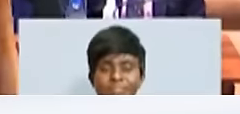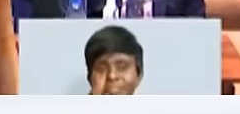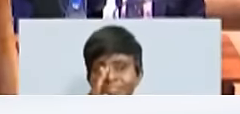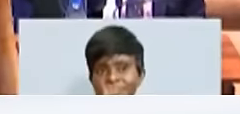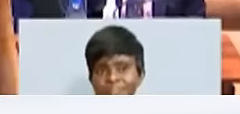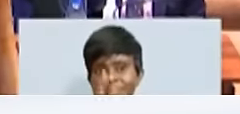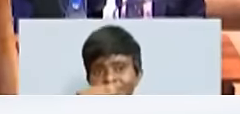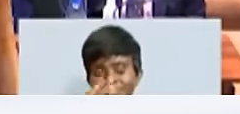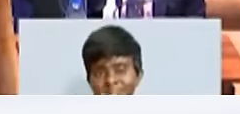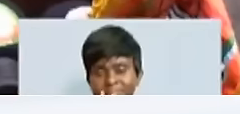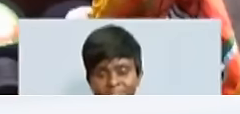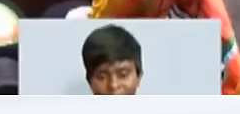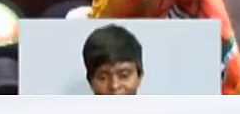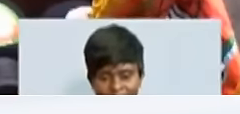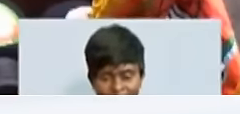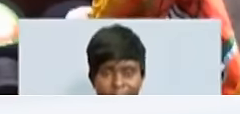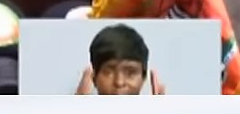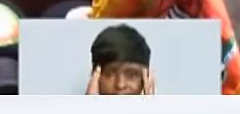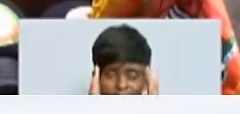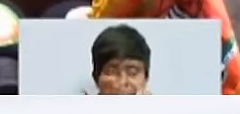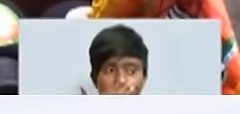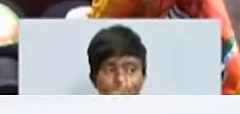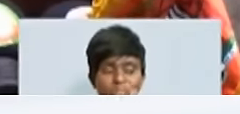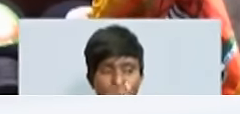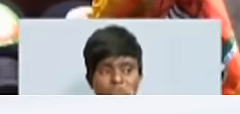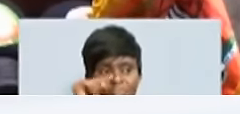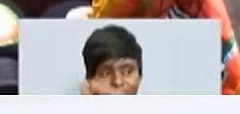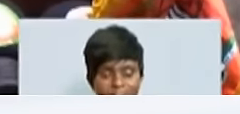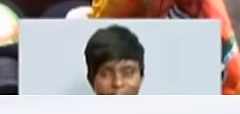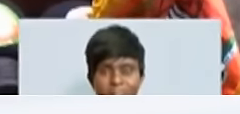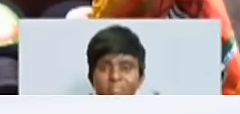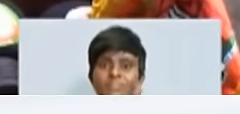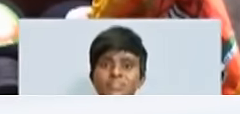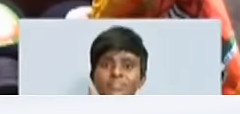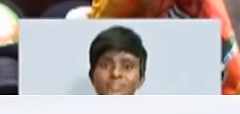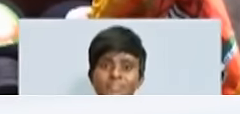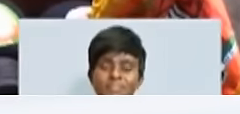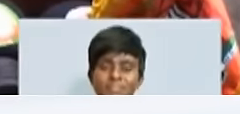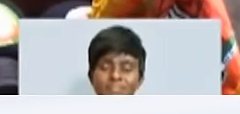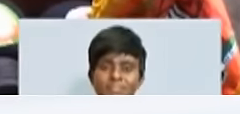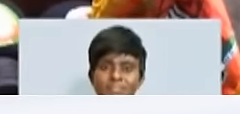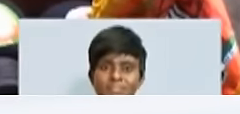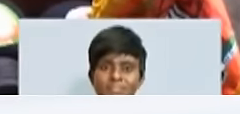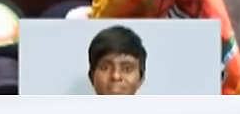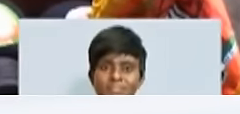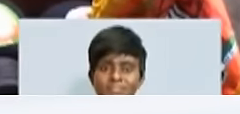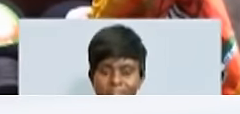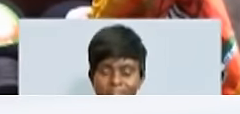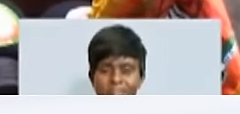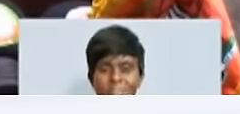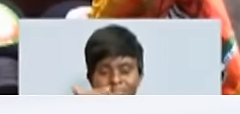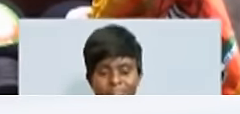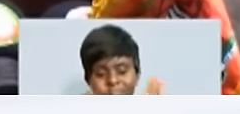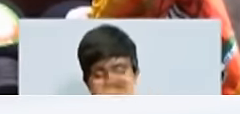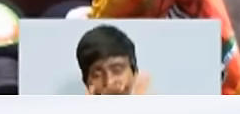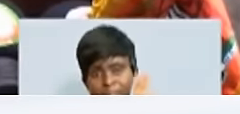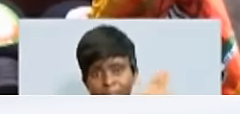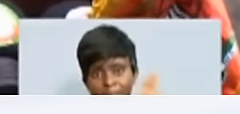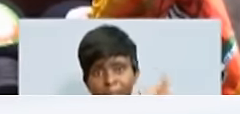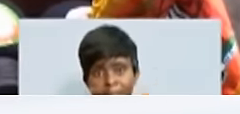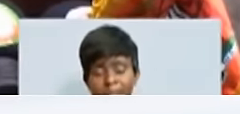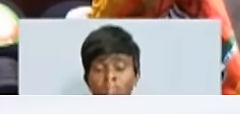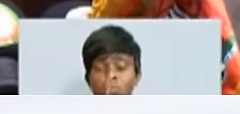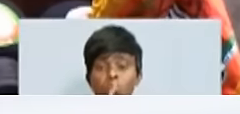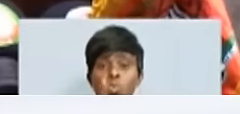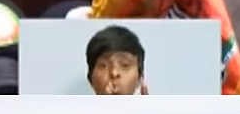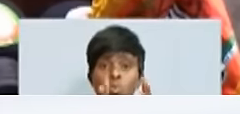Madam Speaker, we are committed to deepening our democracy and constitutionalism as the